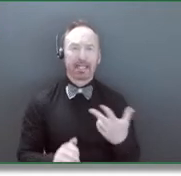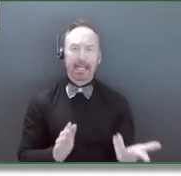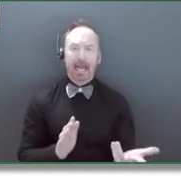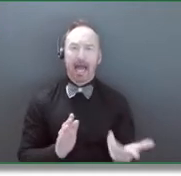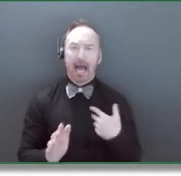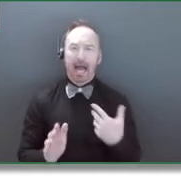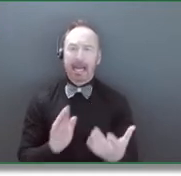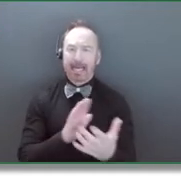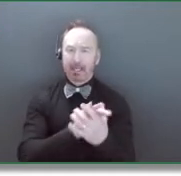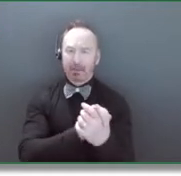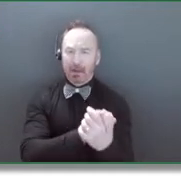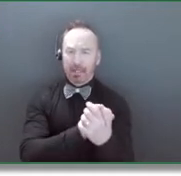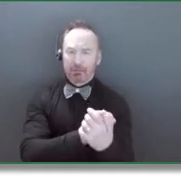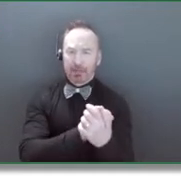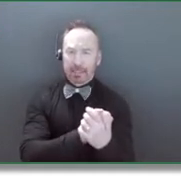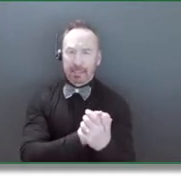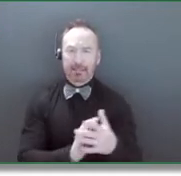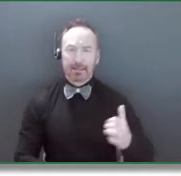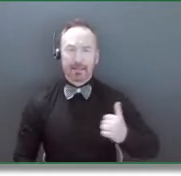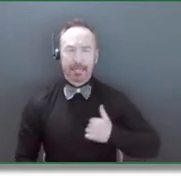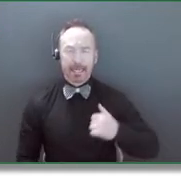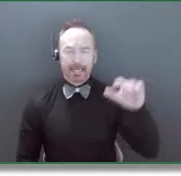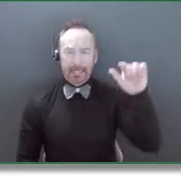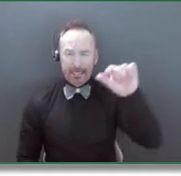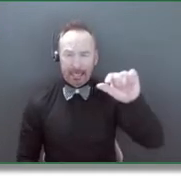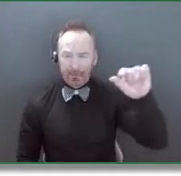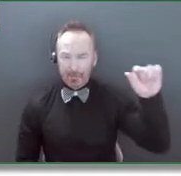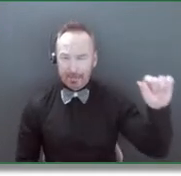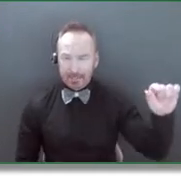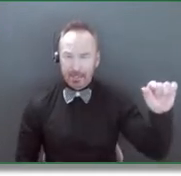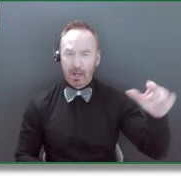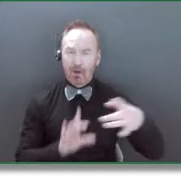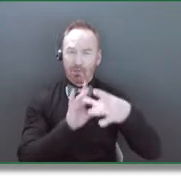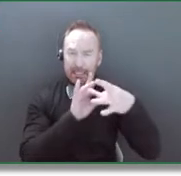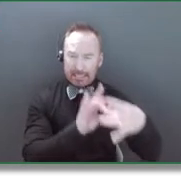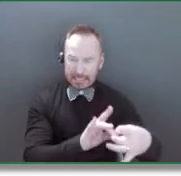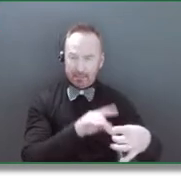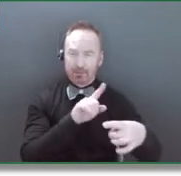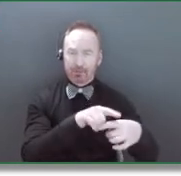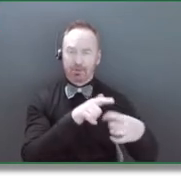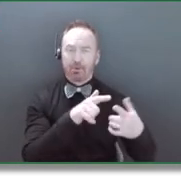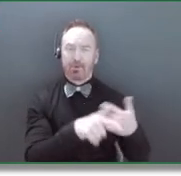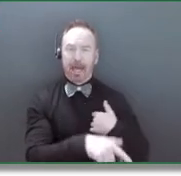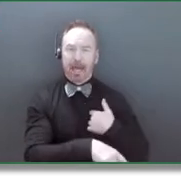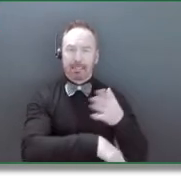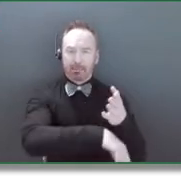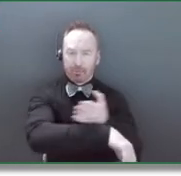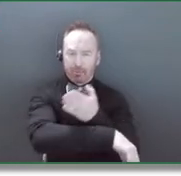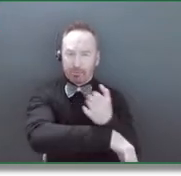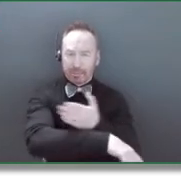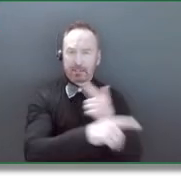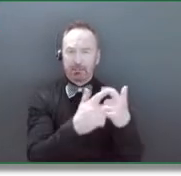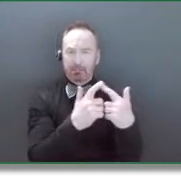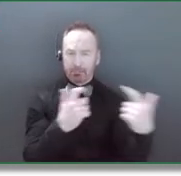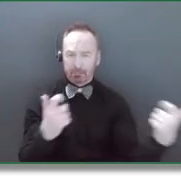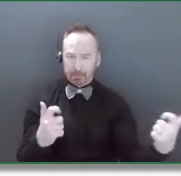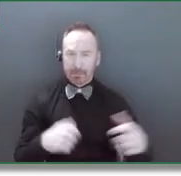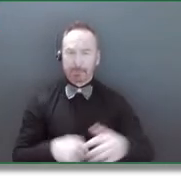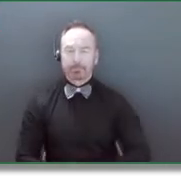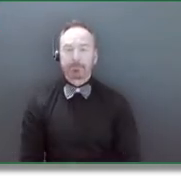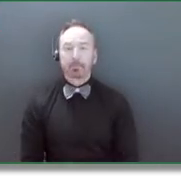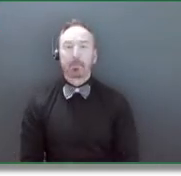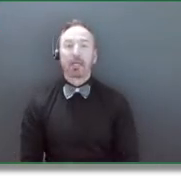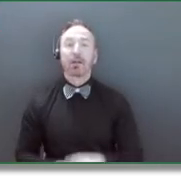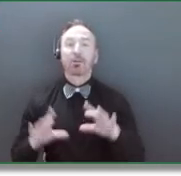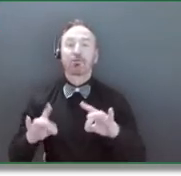very important area in Canada. In Australia, under the Disability Discrimination Act